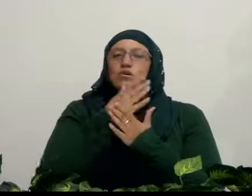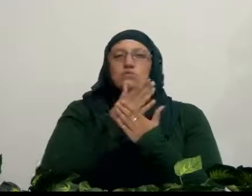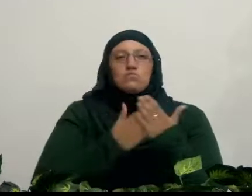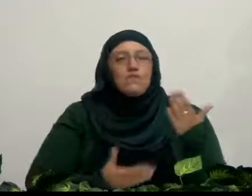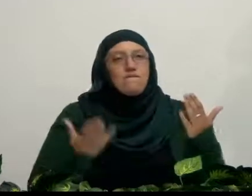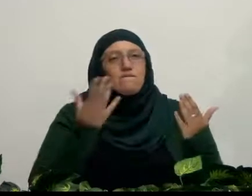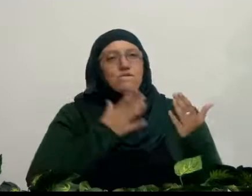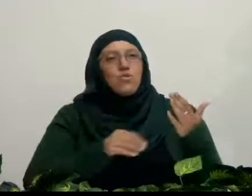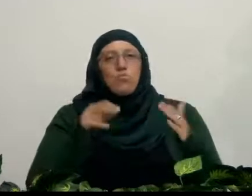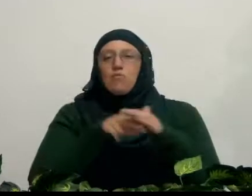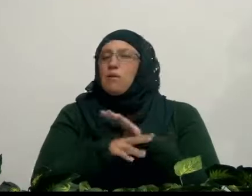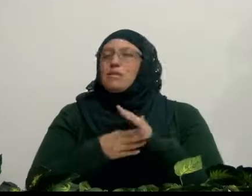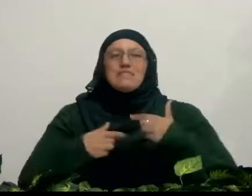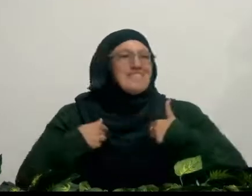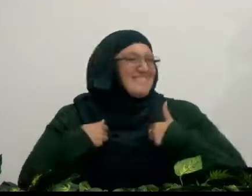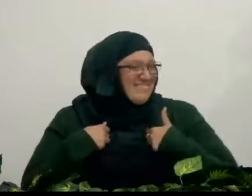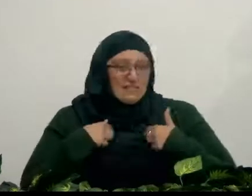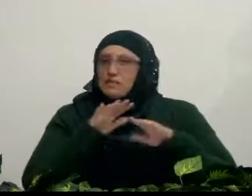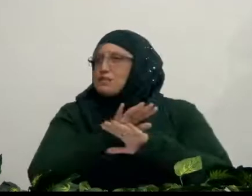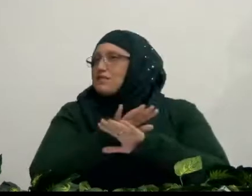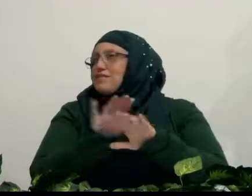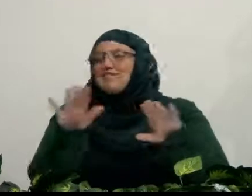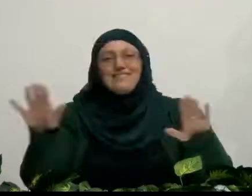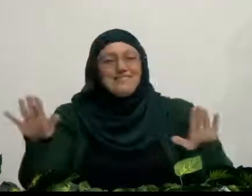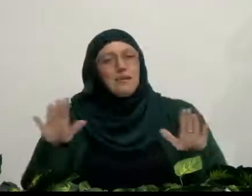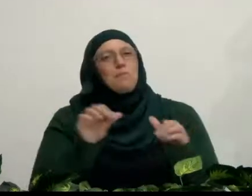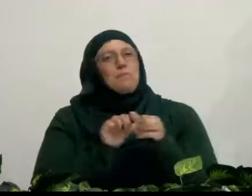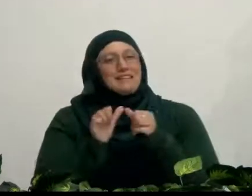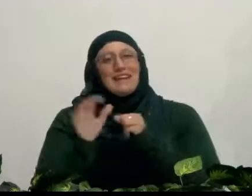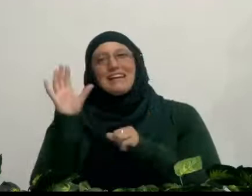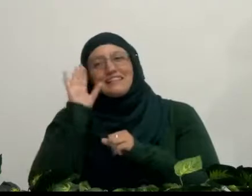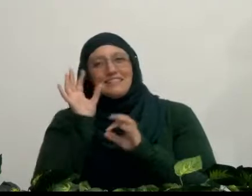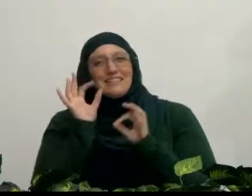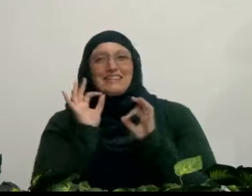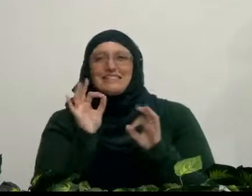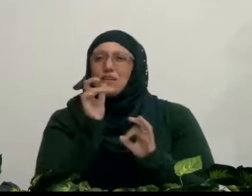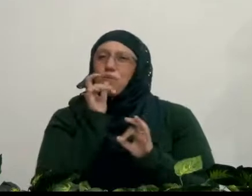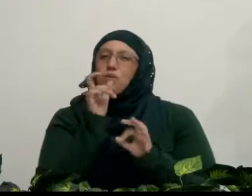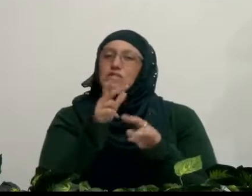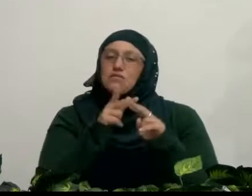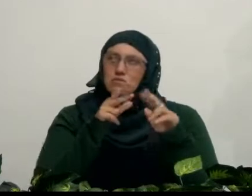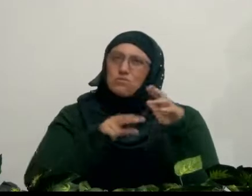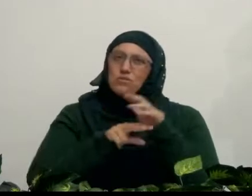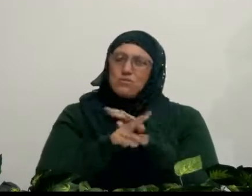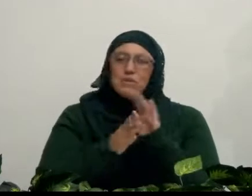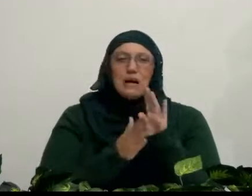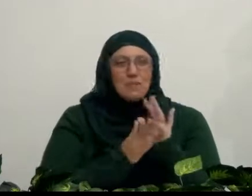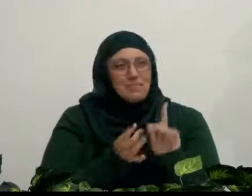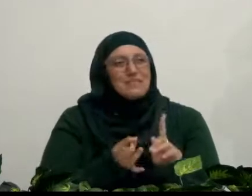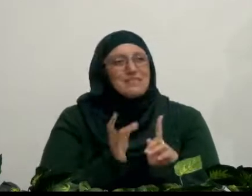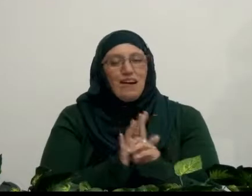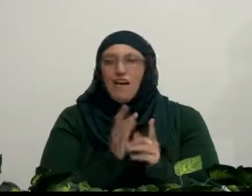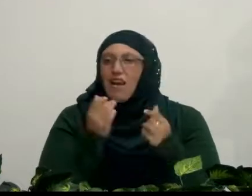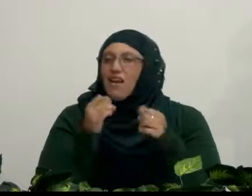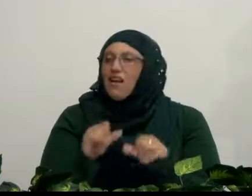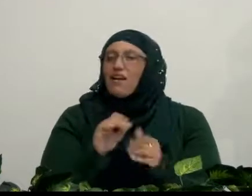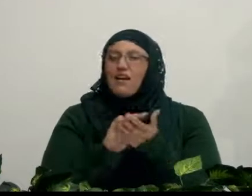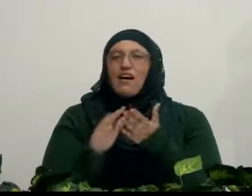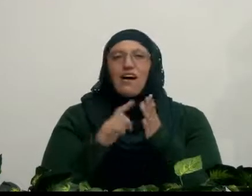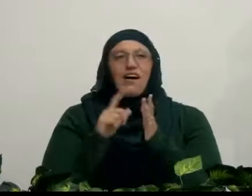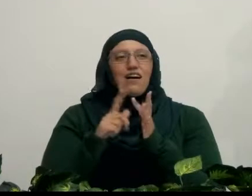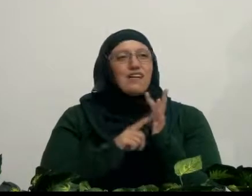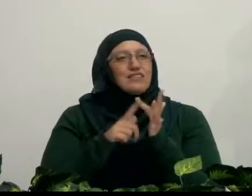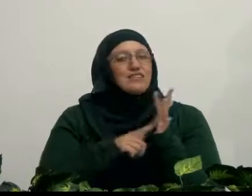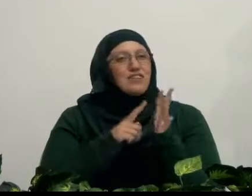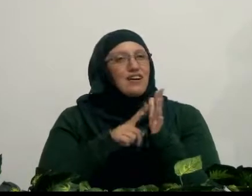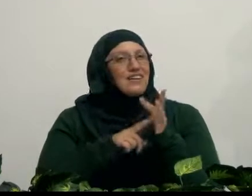to me or with all respect anyone else. Inshallah, we will add this. And as Haji Ali mentioned, it is definitely very recommended, inshallah,